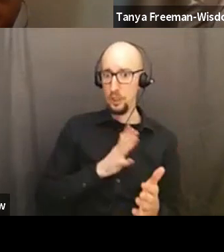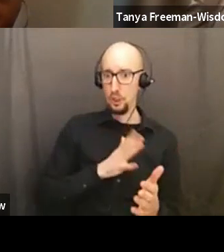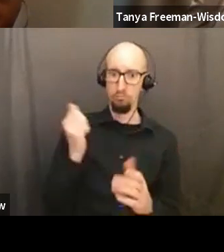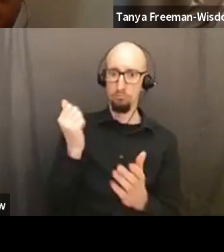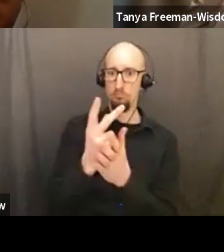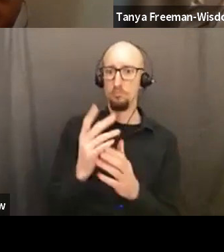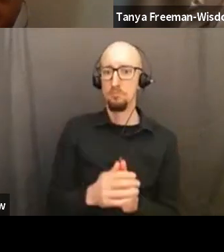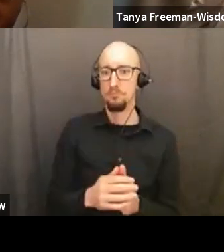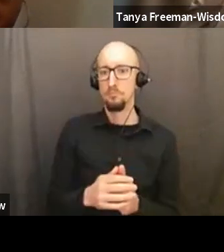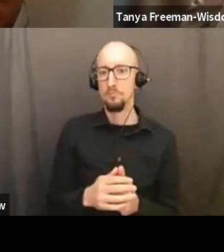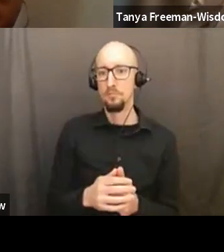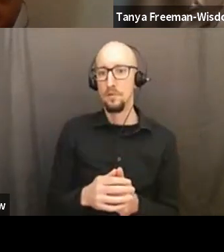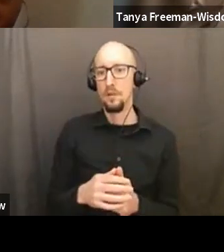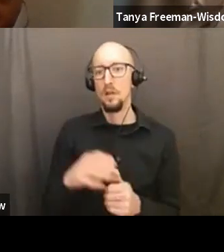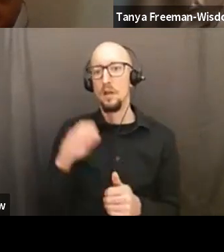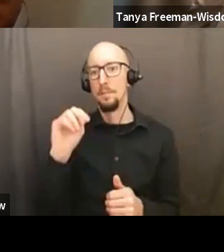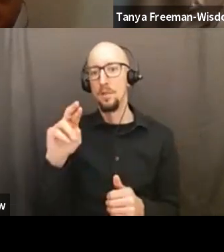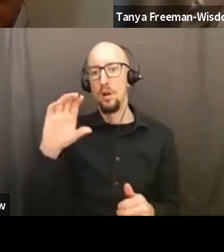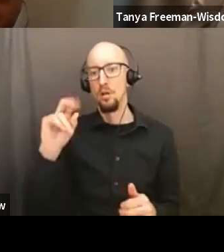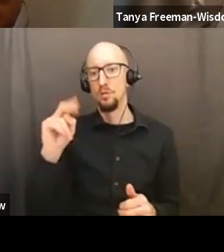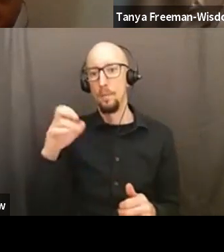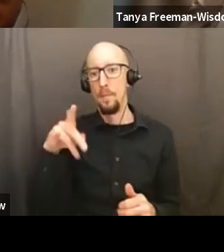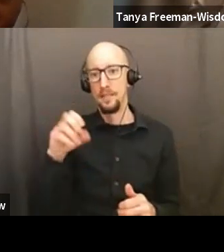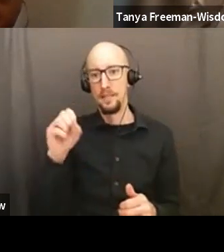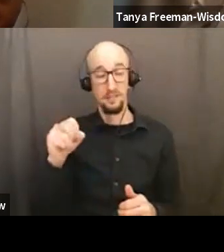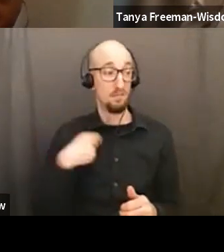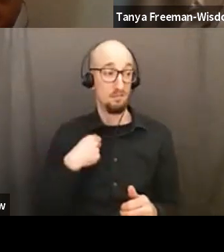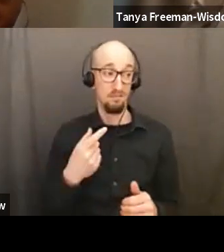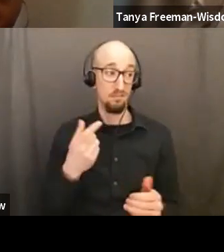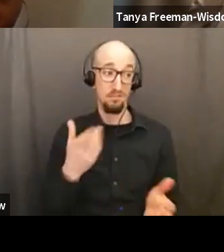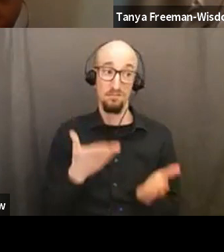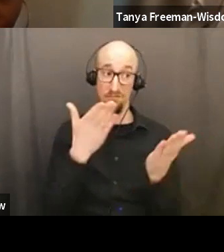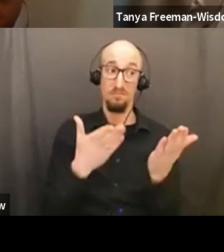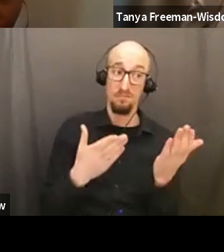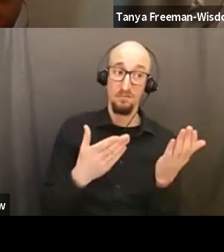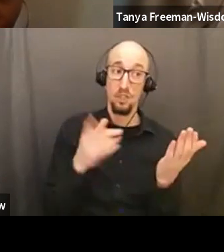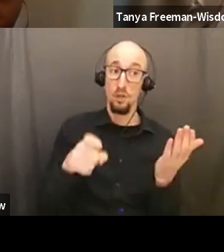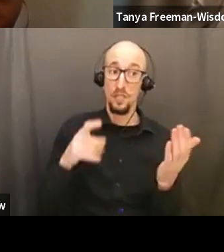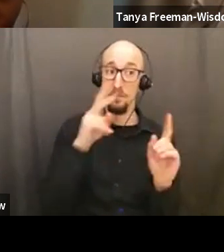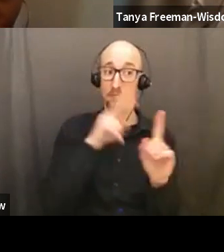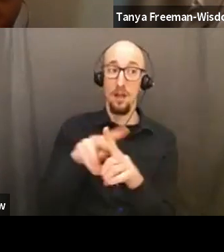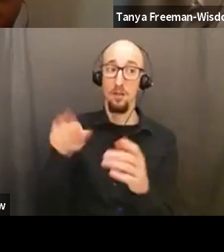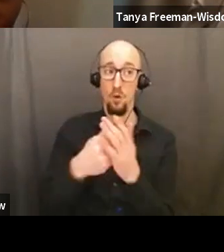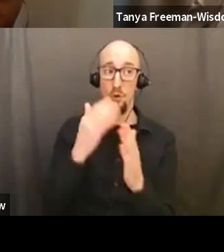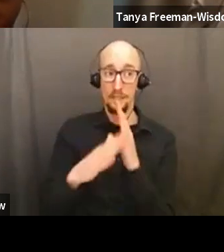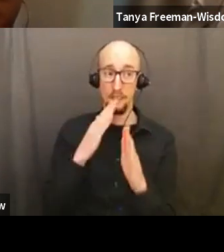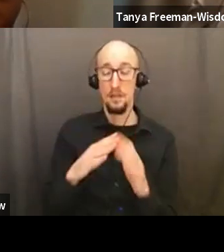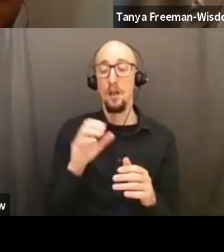The only thing I would add is it should be citywide. Agreed. And so we can set aside